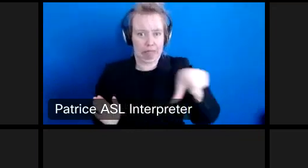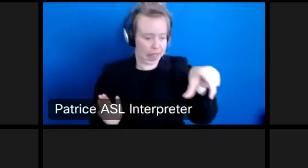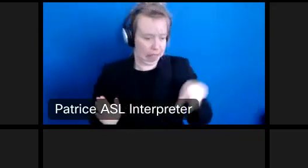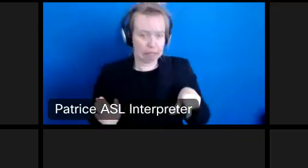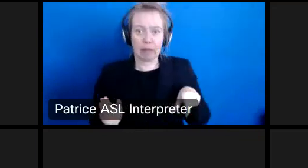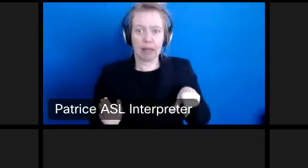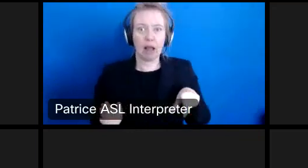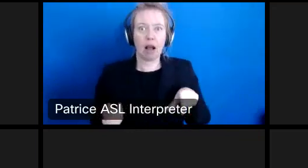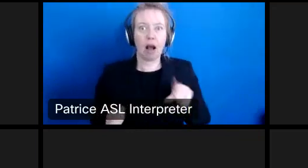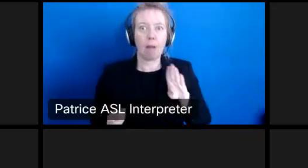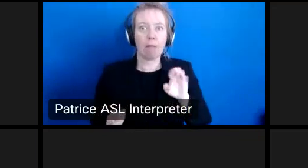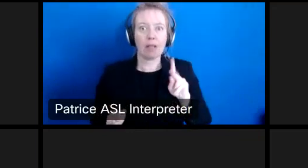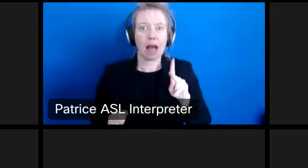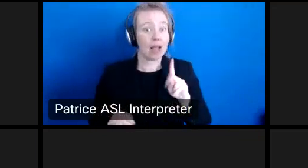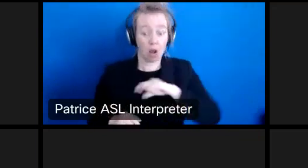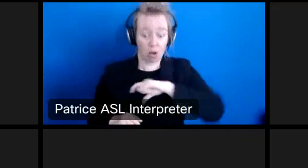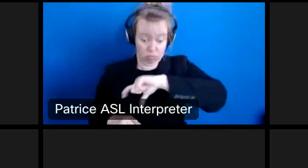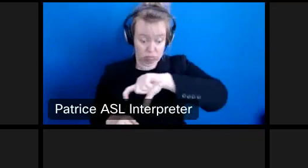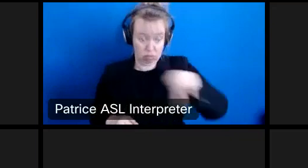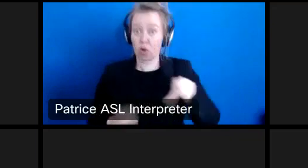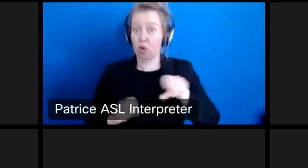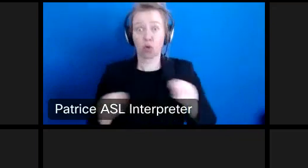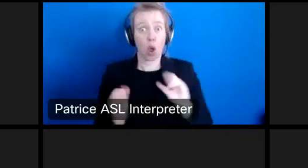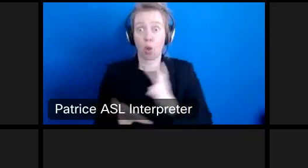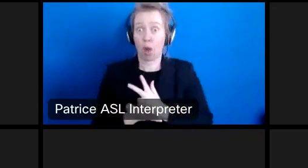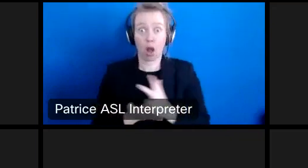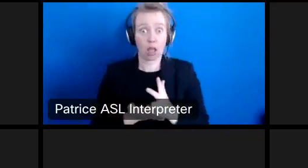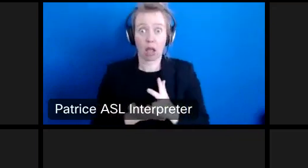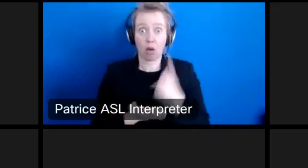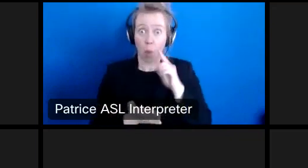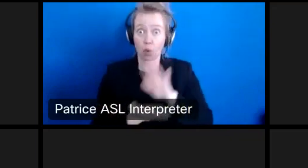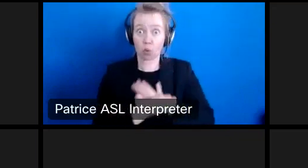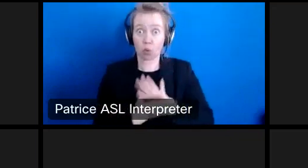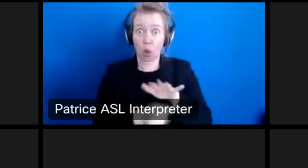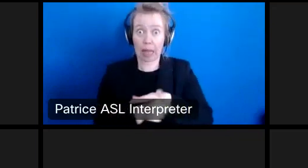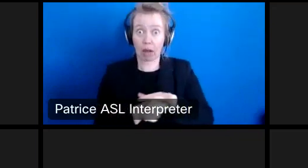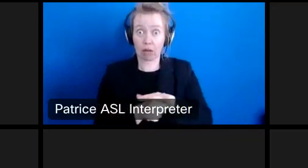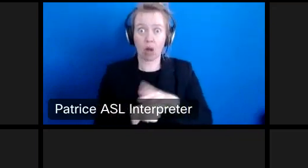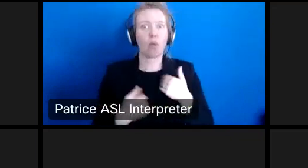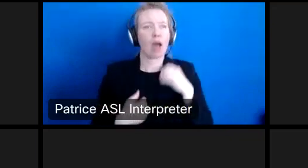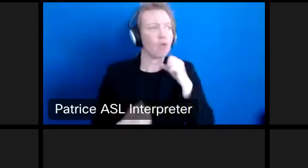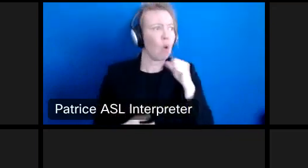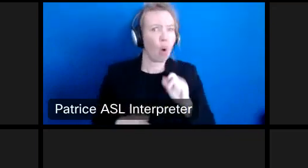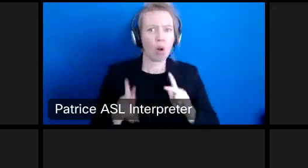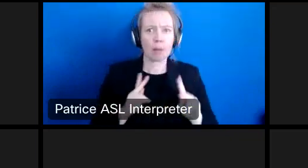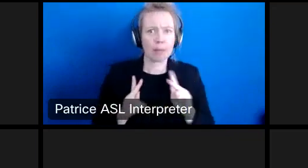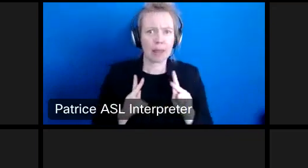no parking school zone. We have elderly and young families who cannot